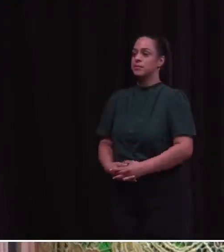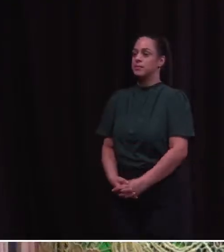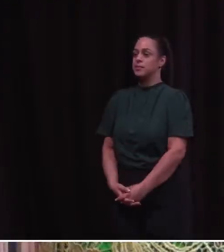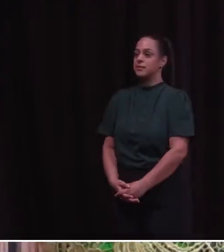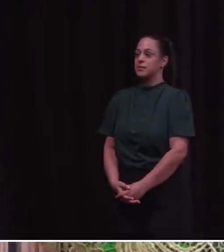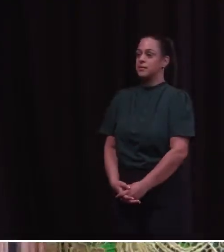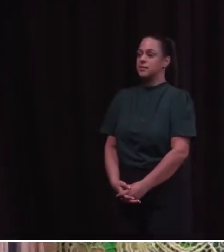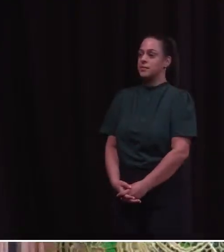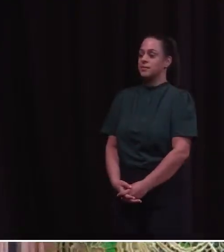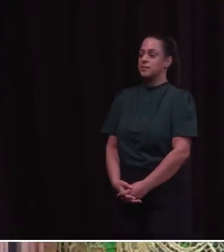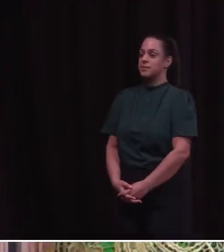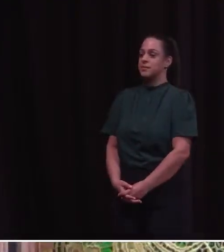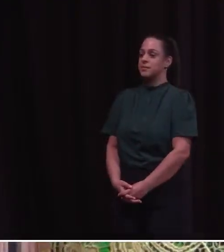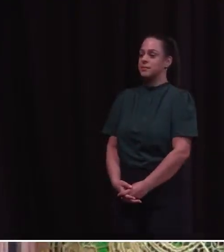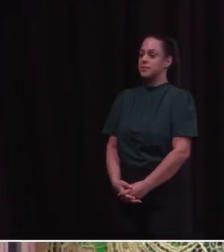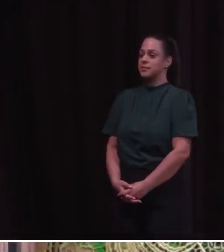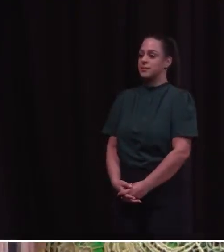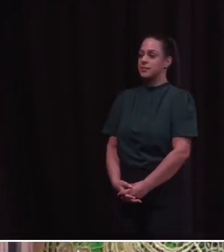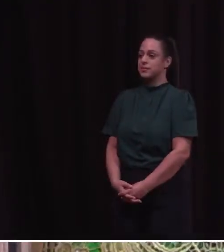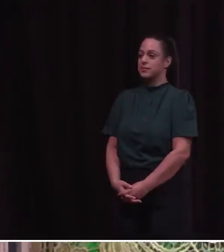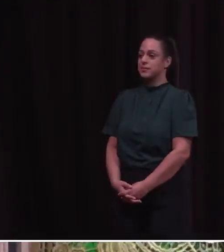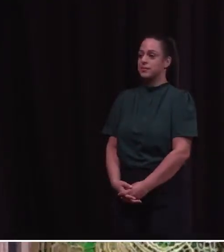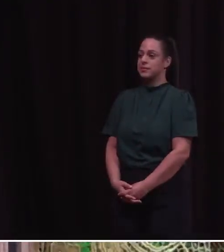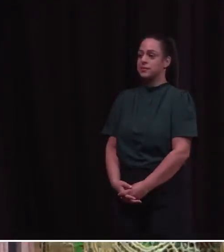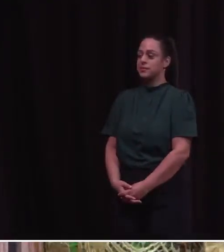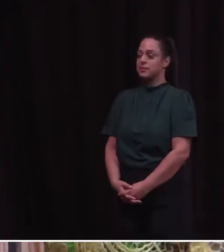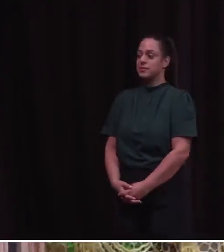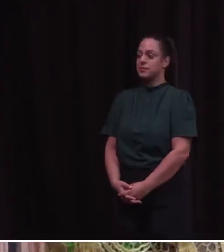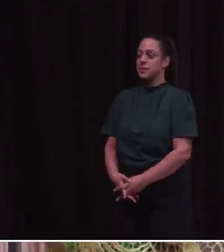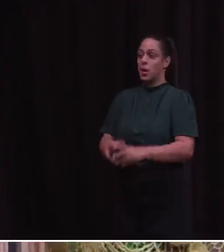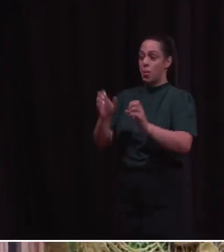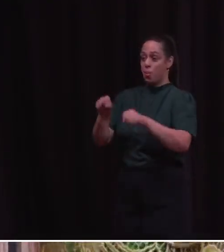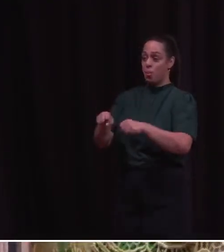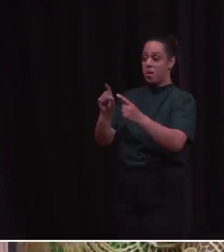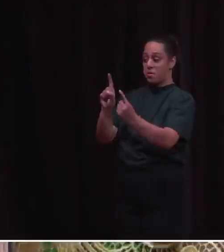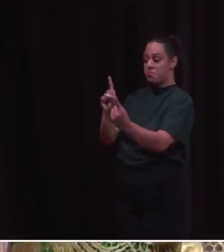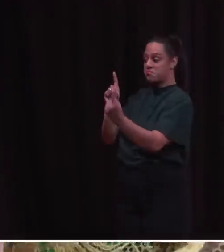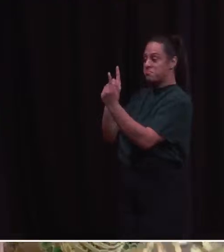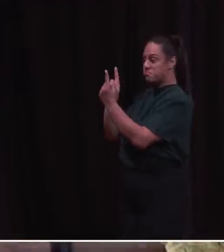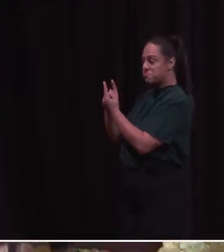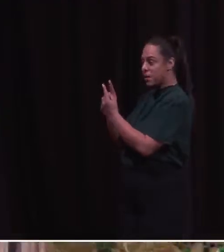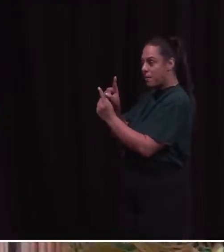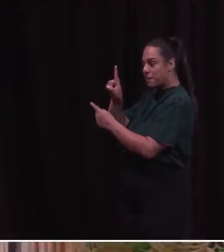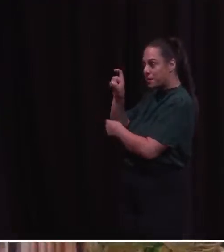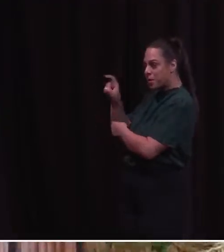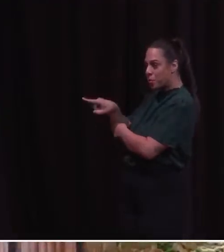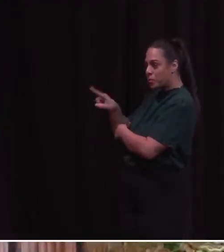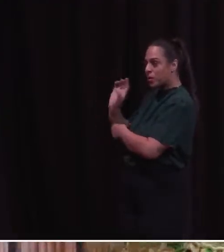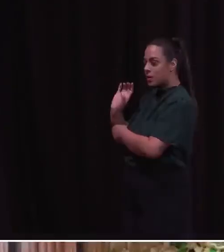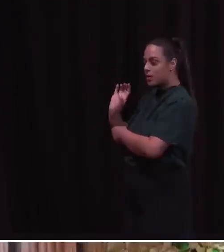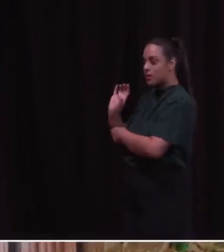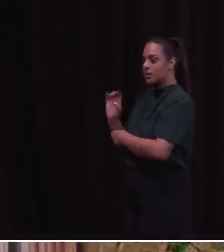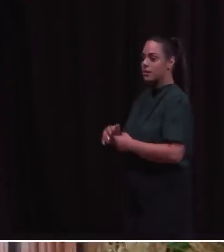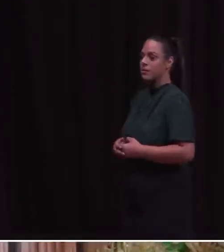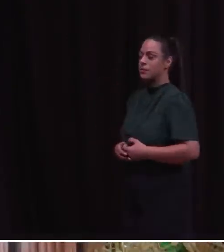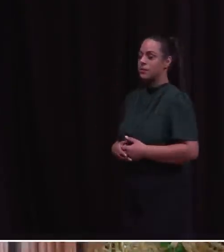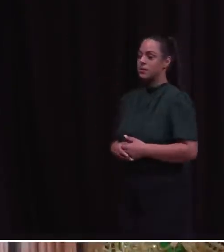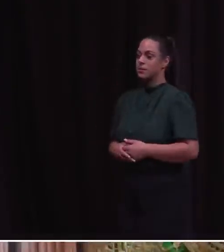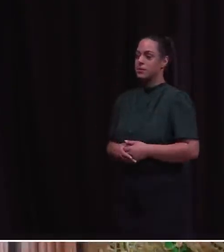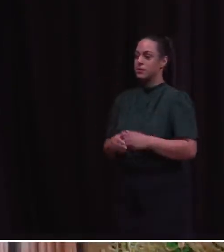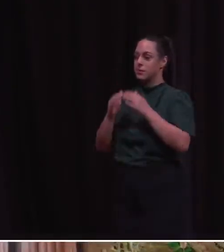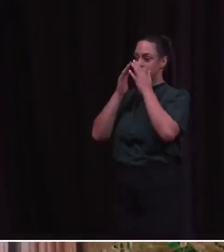pregunta. O también puede hacer la pregunta en español y si no la traducimos acá. Ah, bueno.